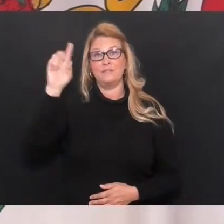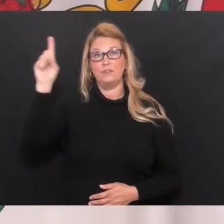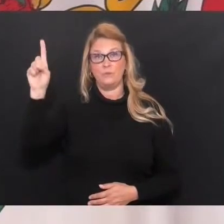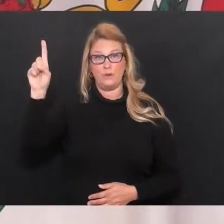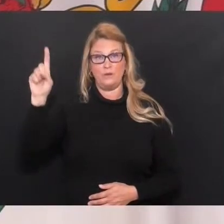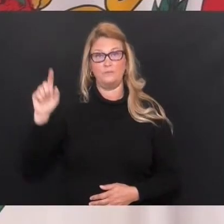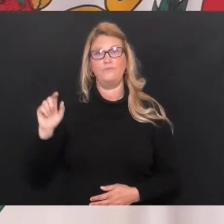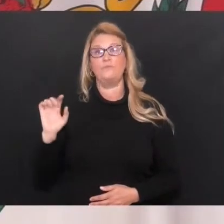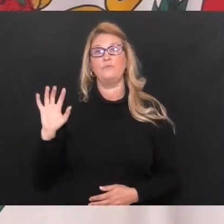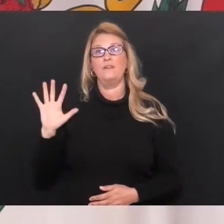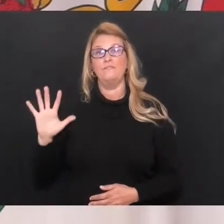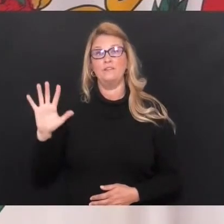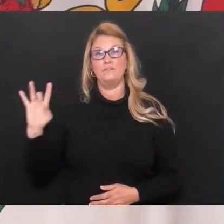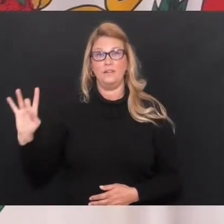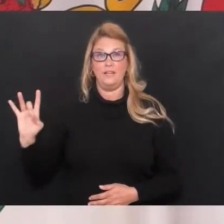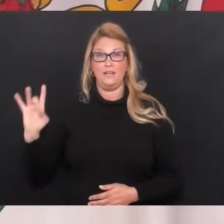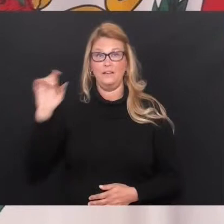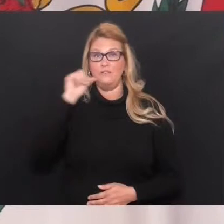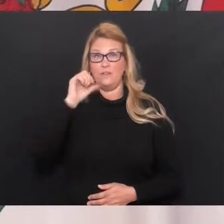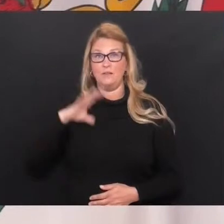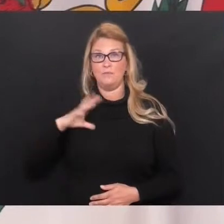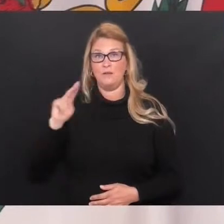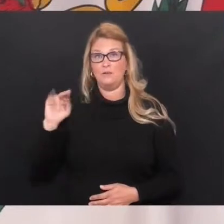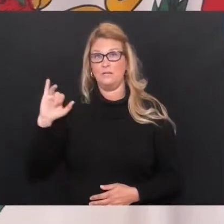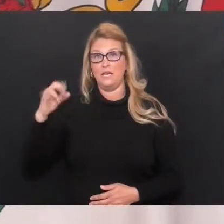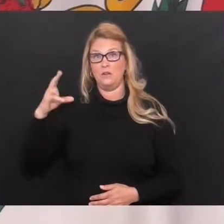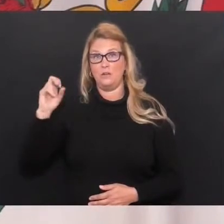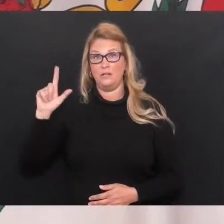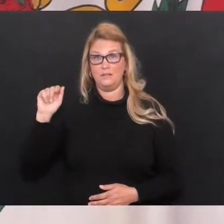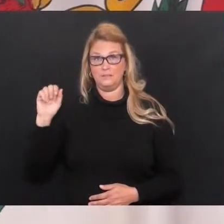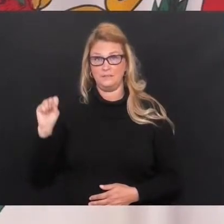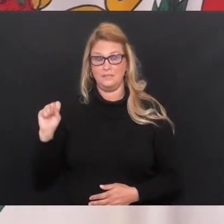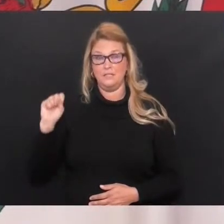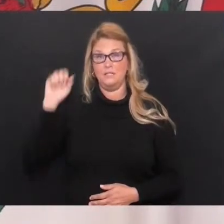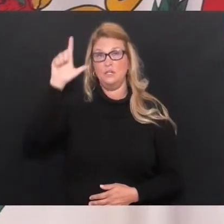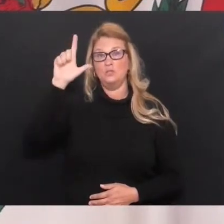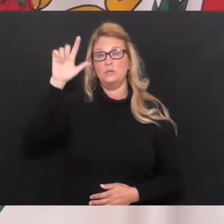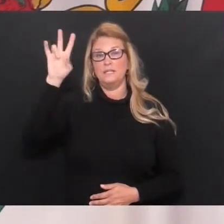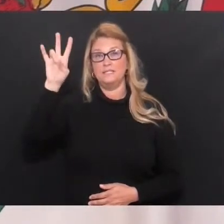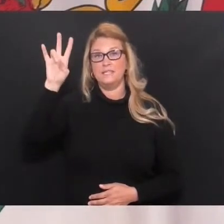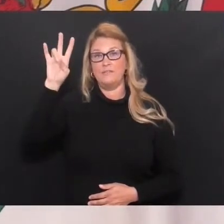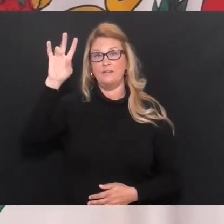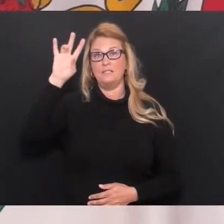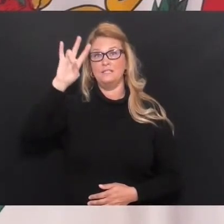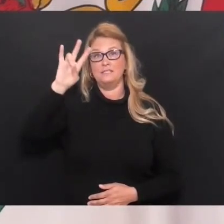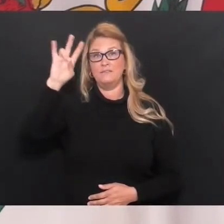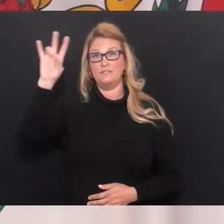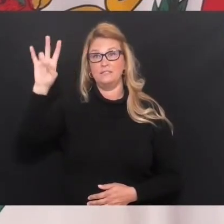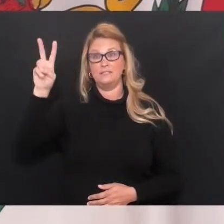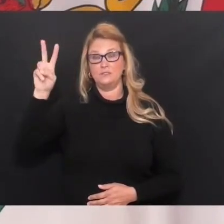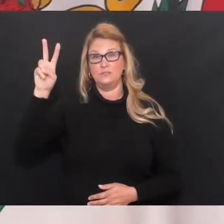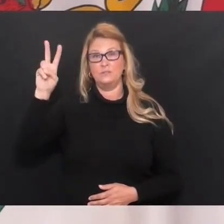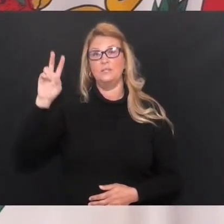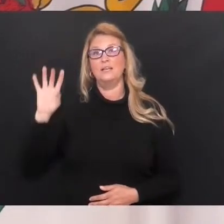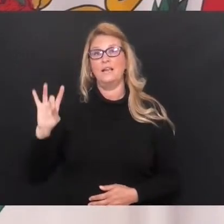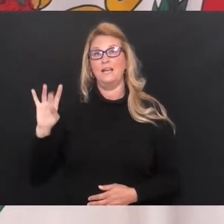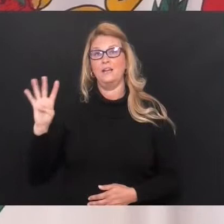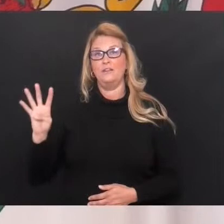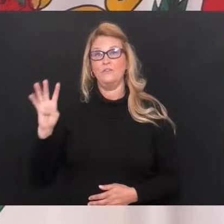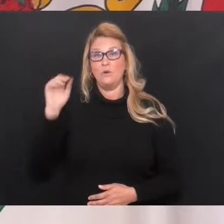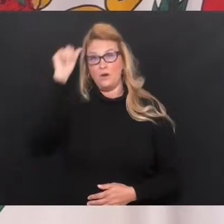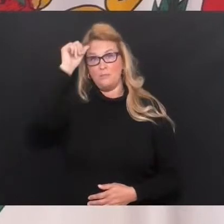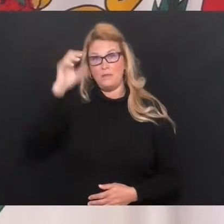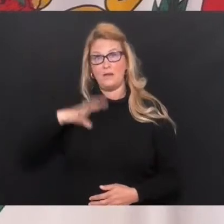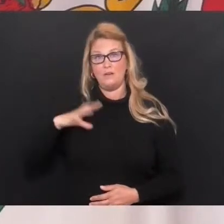2,771st death is a 58-year-old female from Nicholas County. Our 2,772nd death is an 84-year-old male